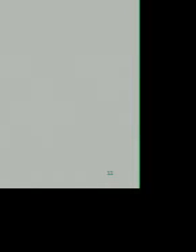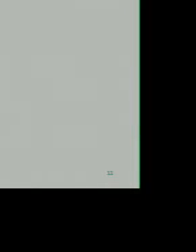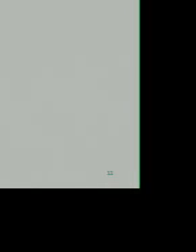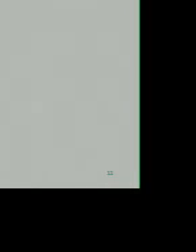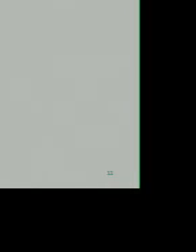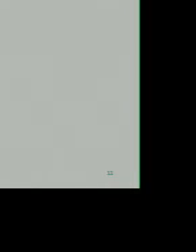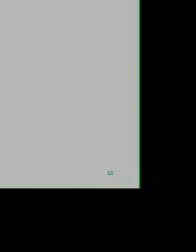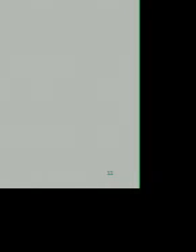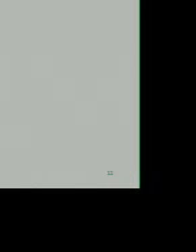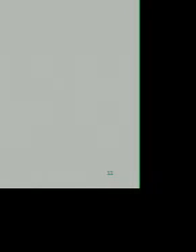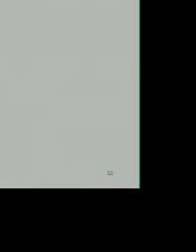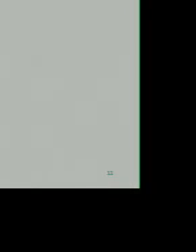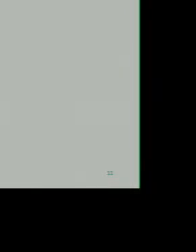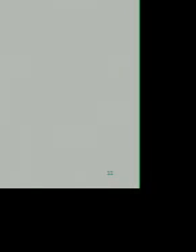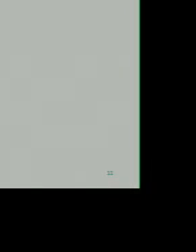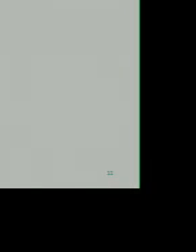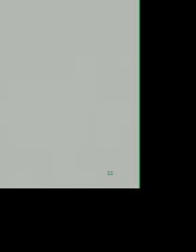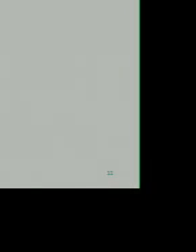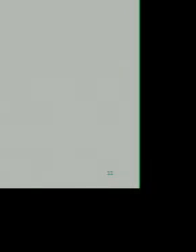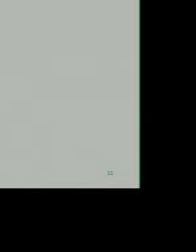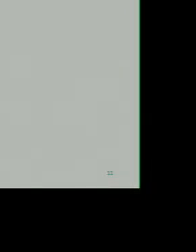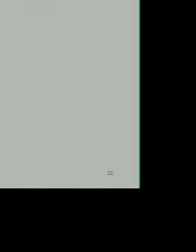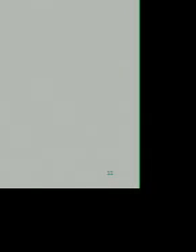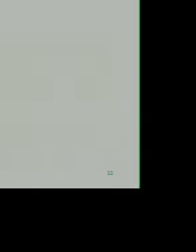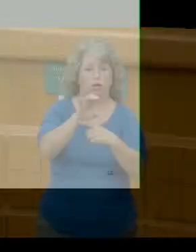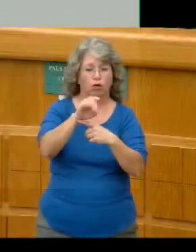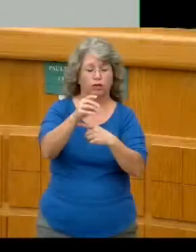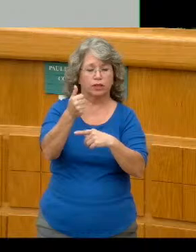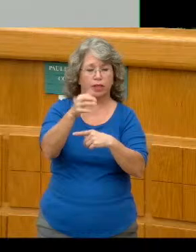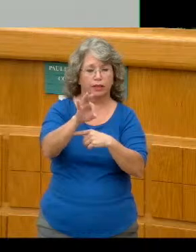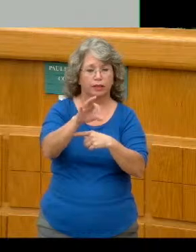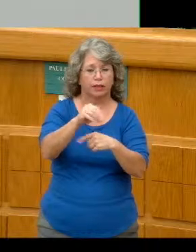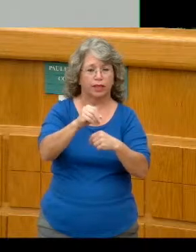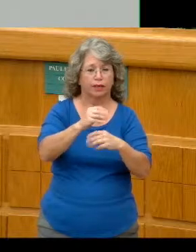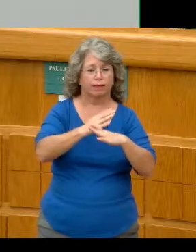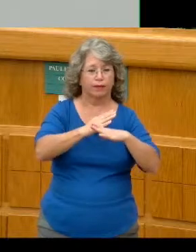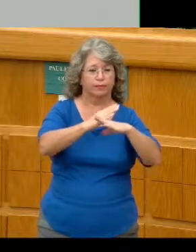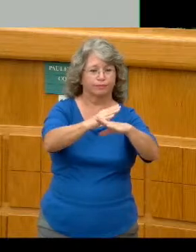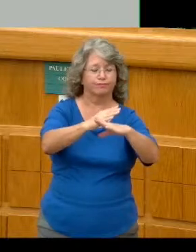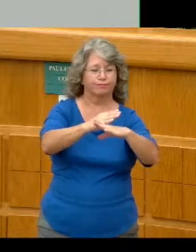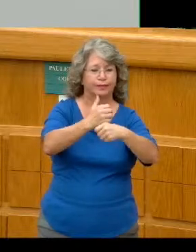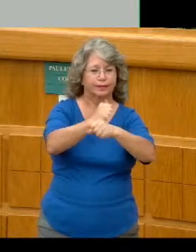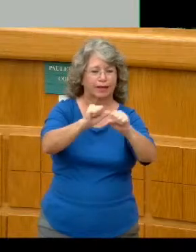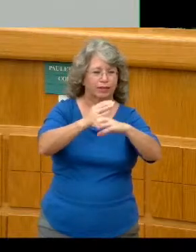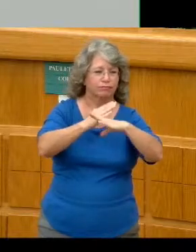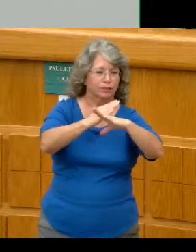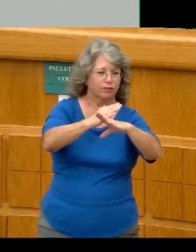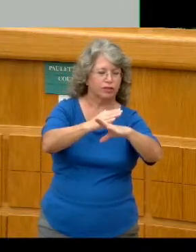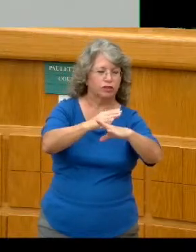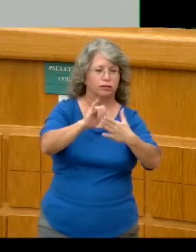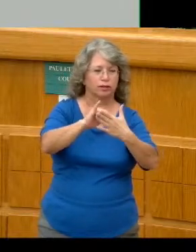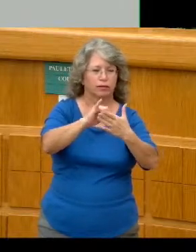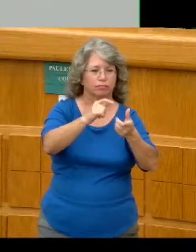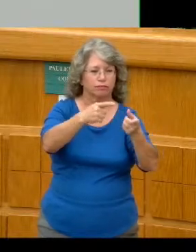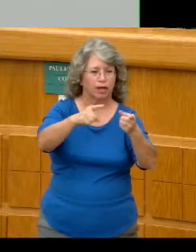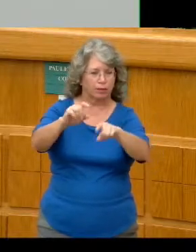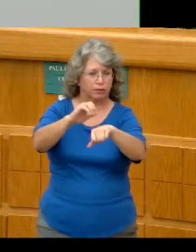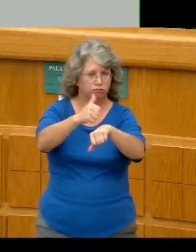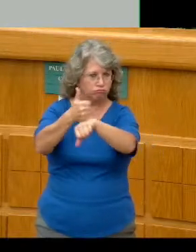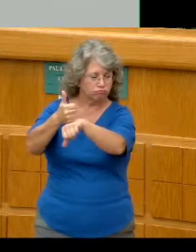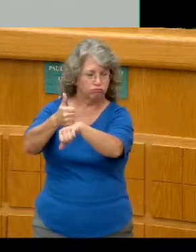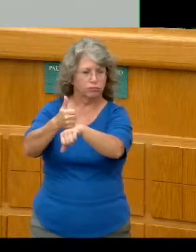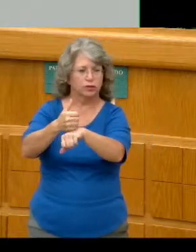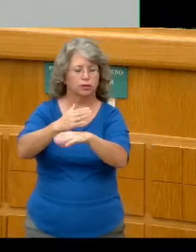address public concerns about both COVID-19 and the interventions that are taking place to prevent the spread